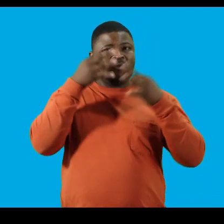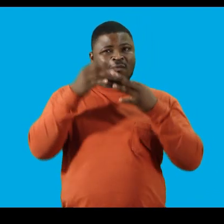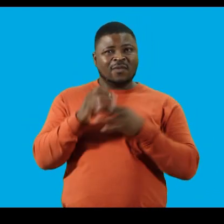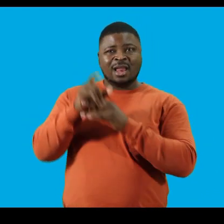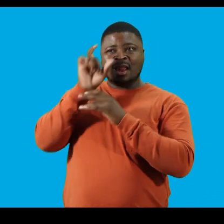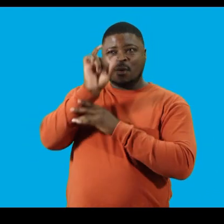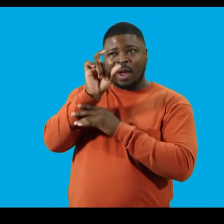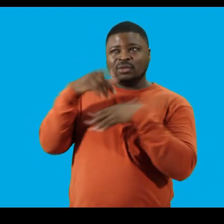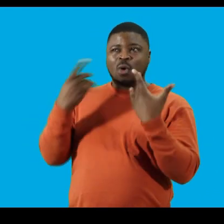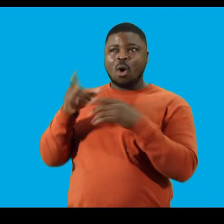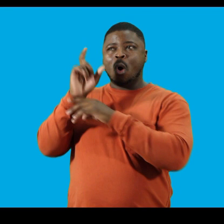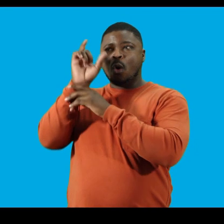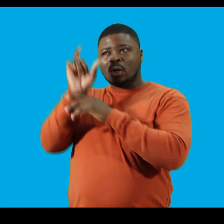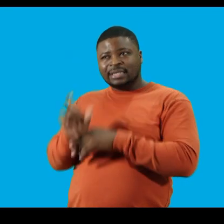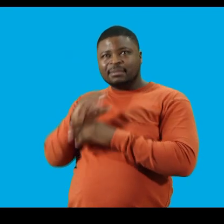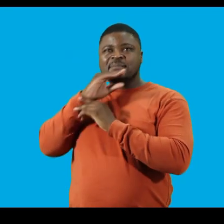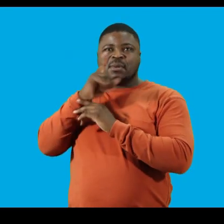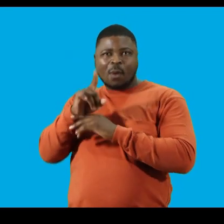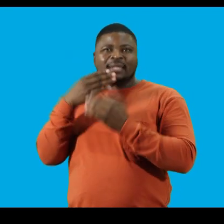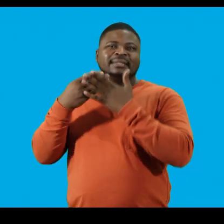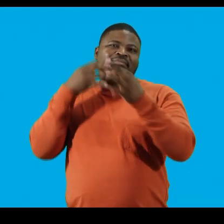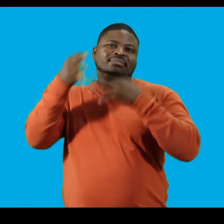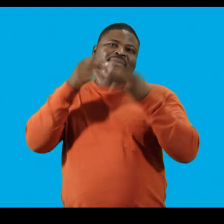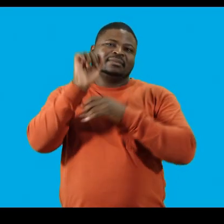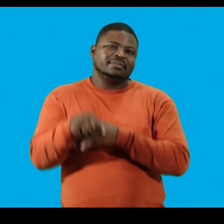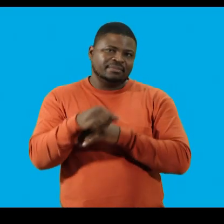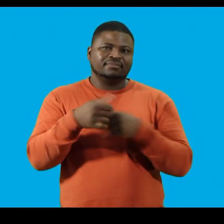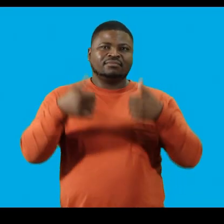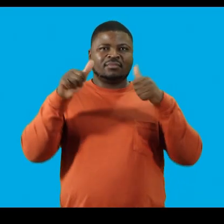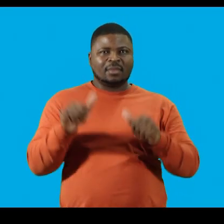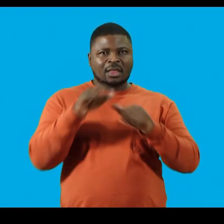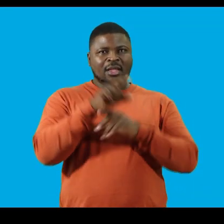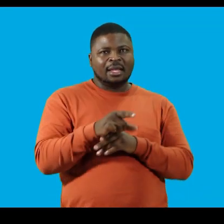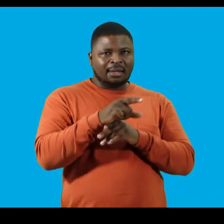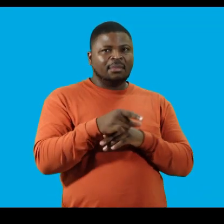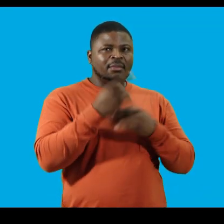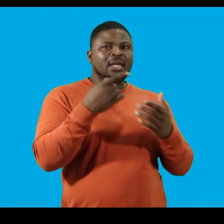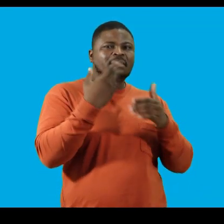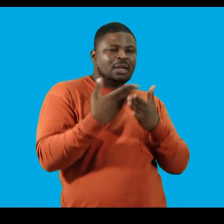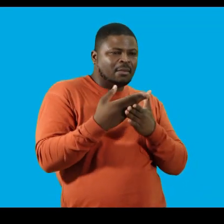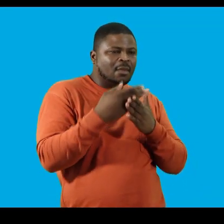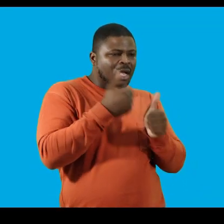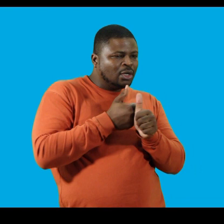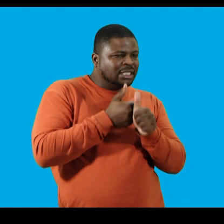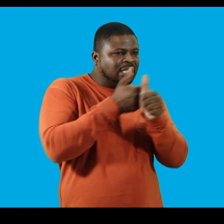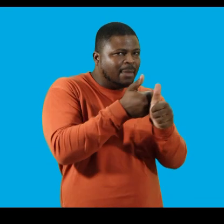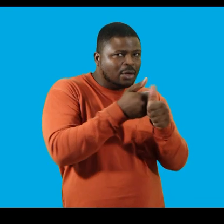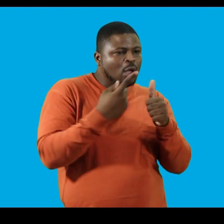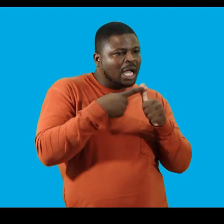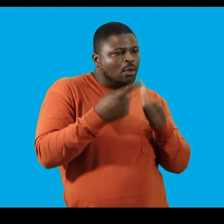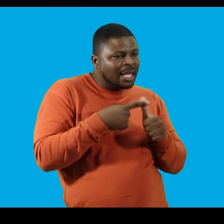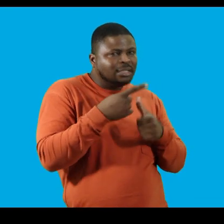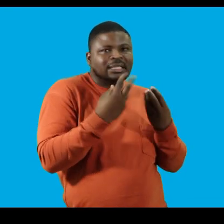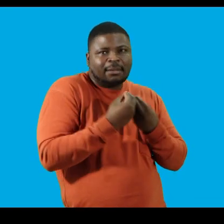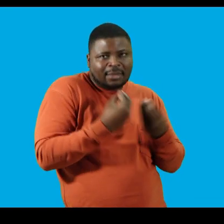concepts. Remember, describe means states and words. Then determine. Now when you determine, you